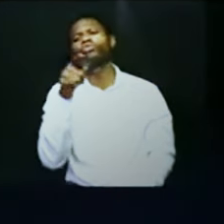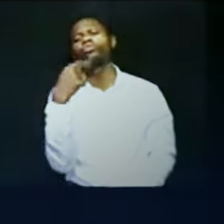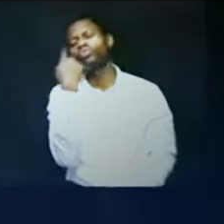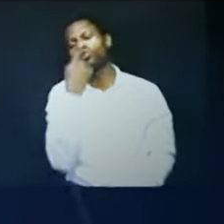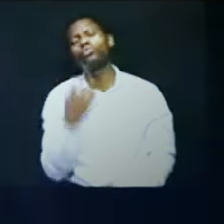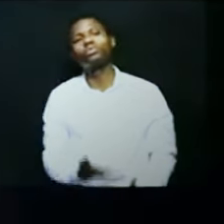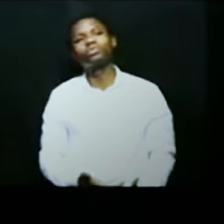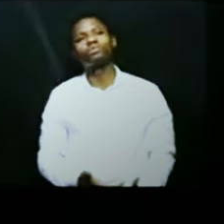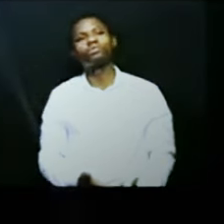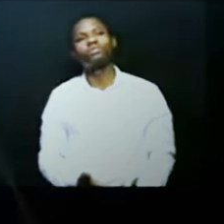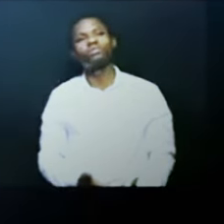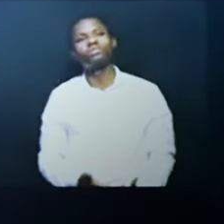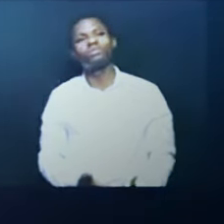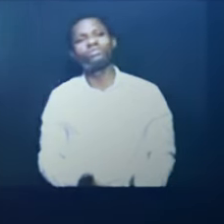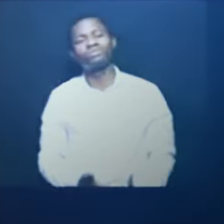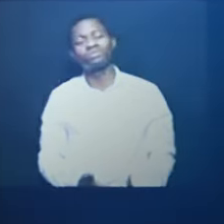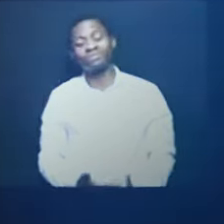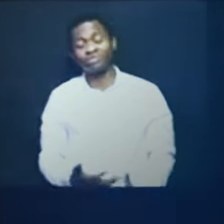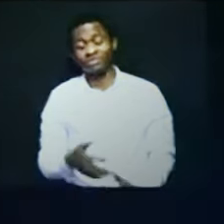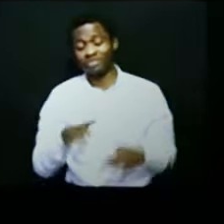Child of the living God.